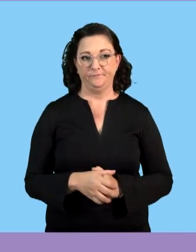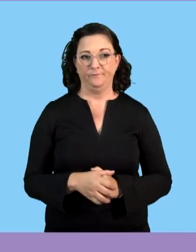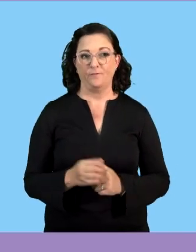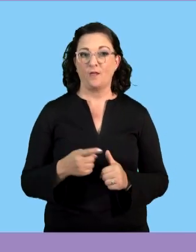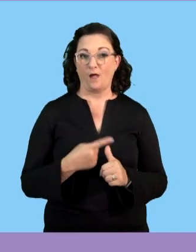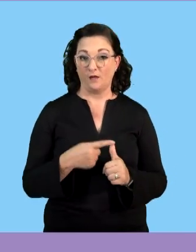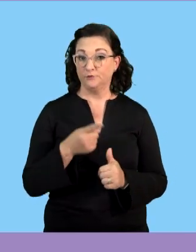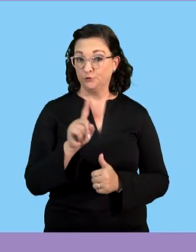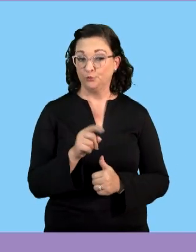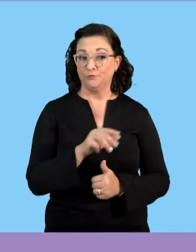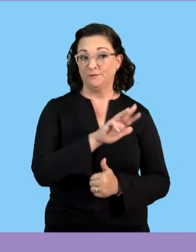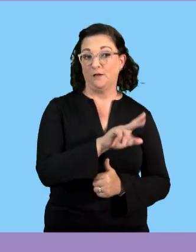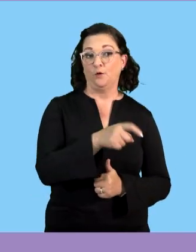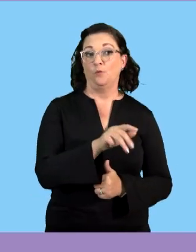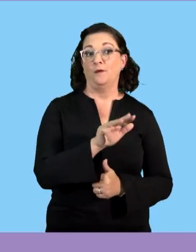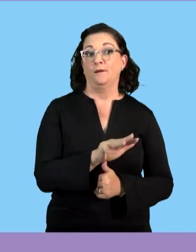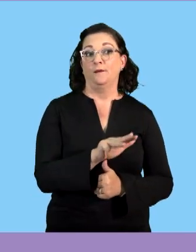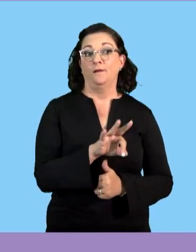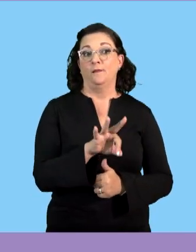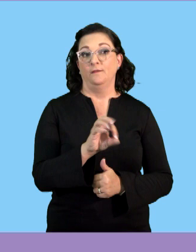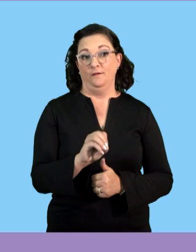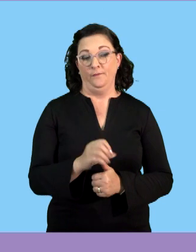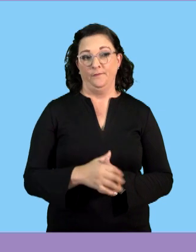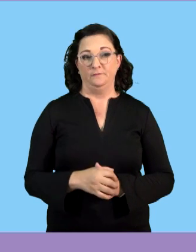9,9. And your answer should read